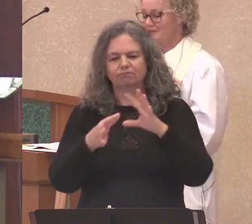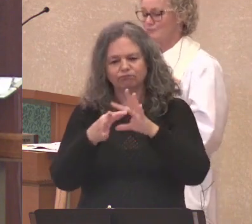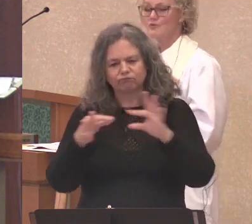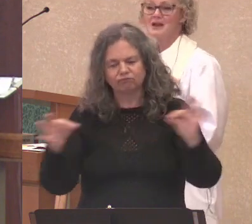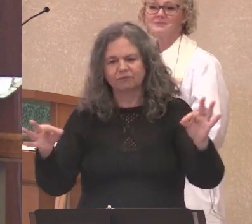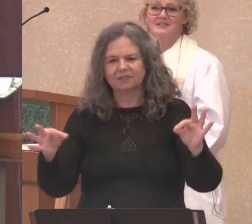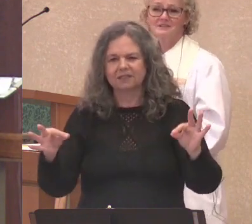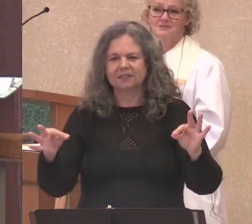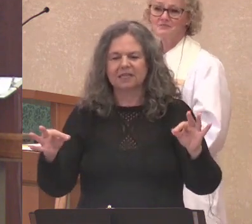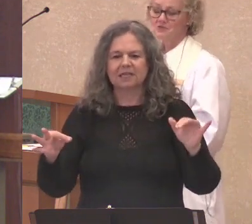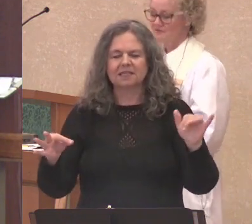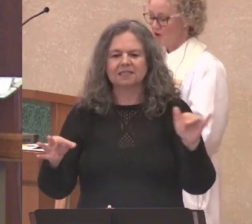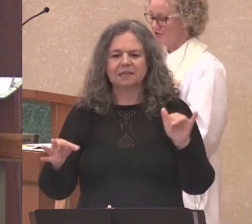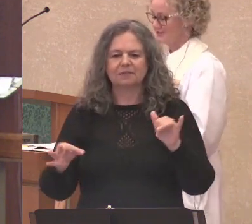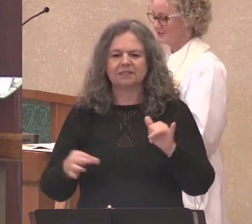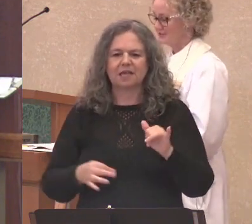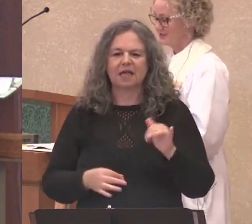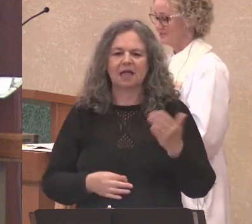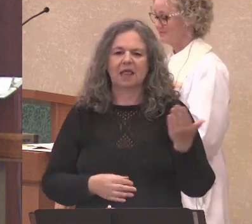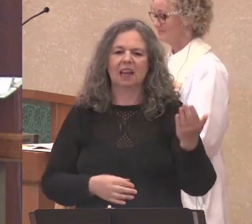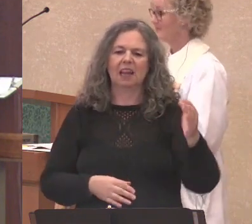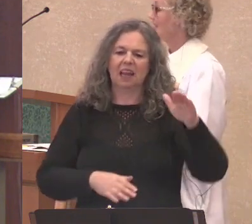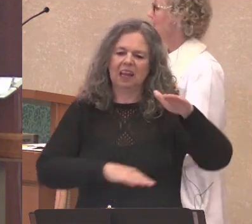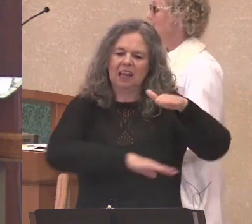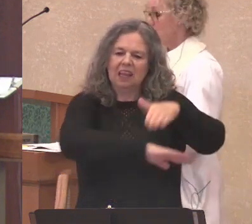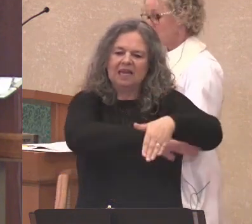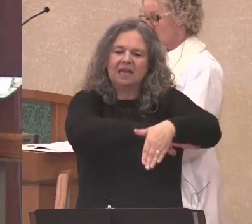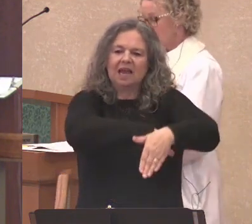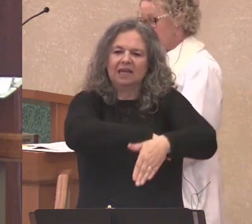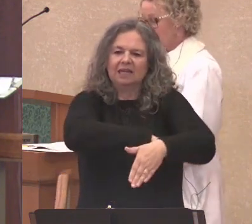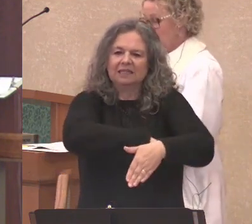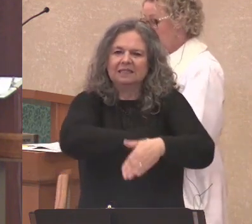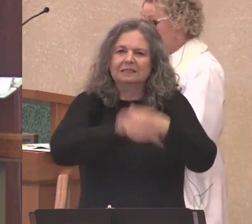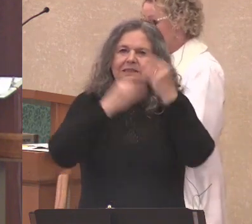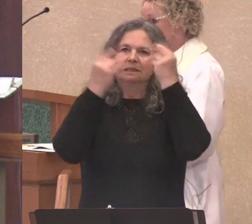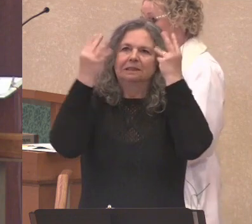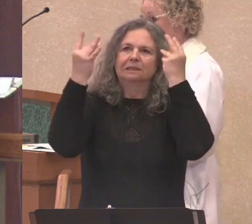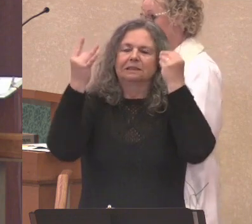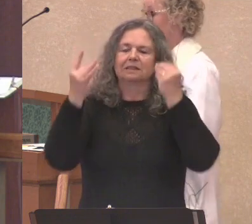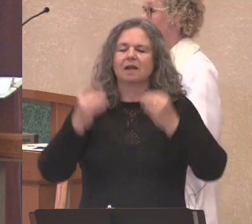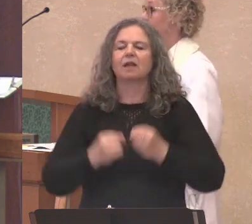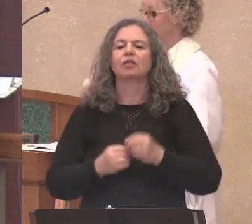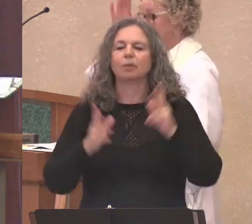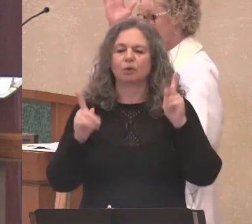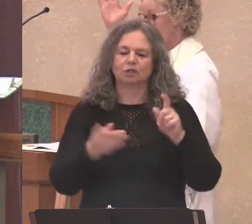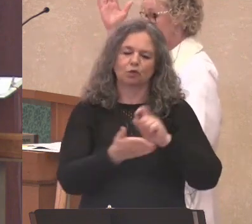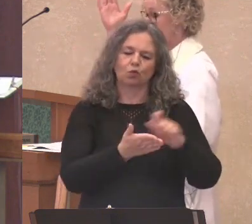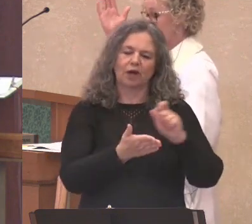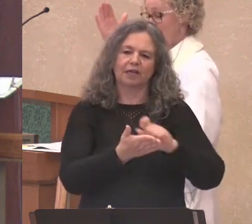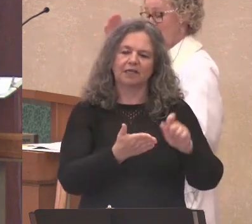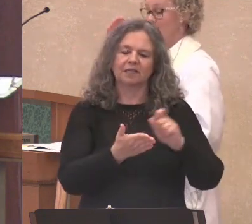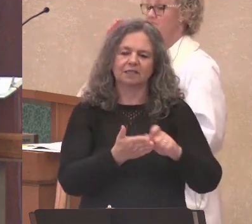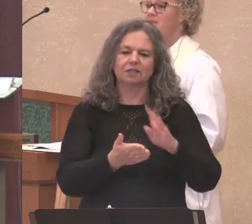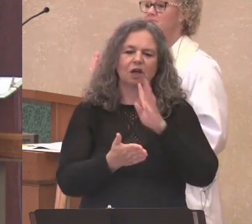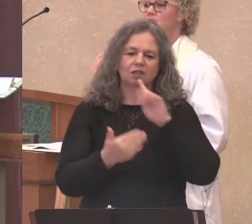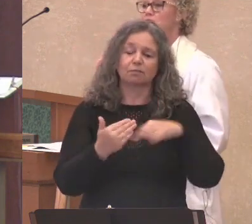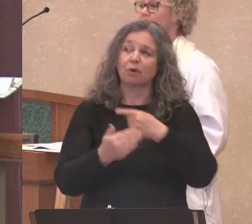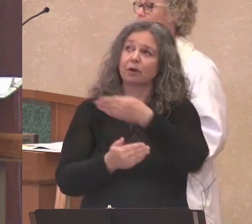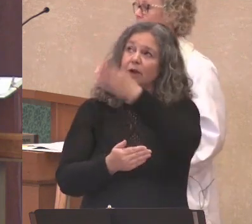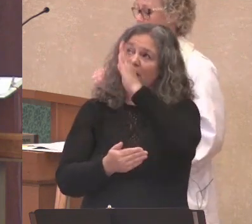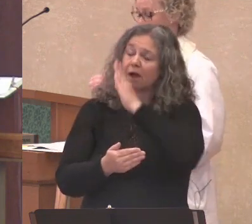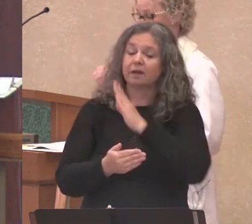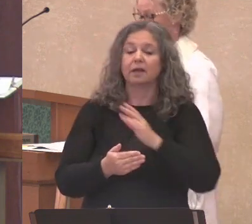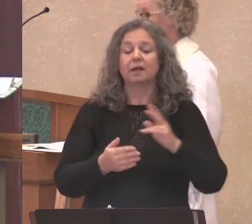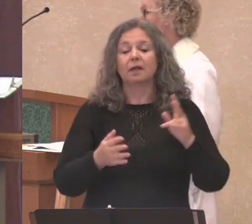late night rant before falling asleep. The person writing the psalm addresses God, and then people who